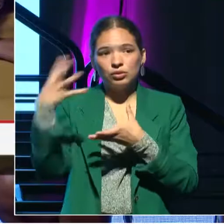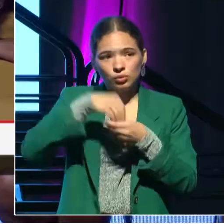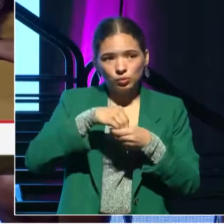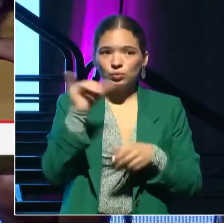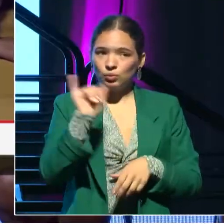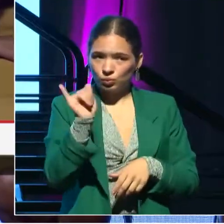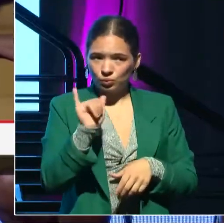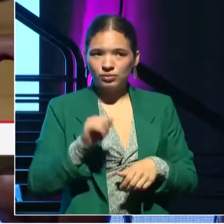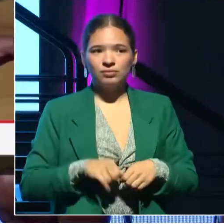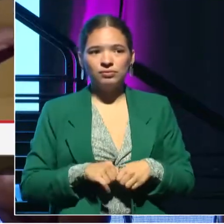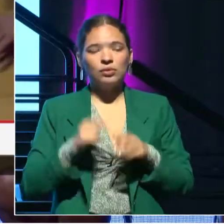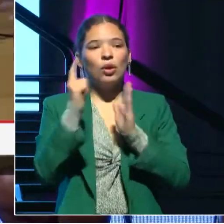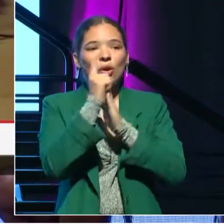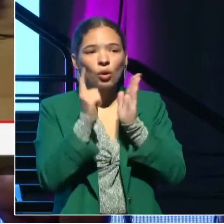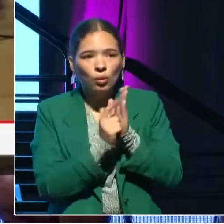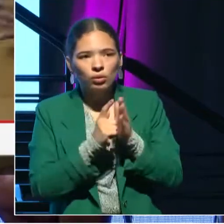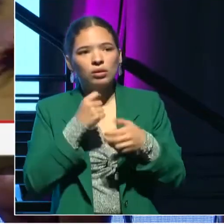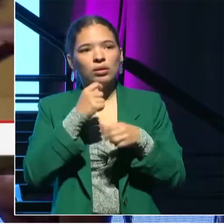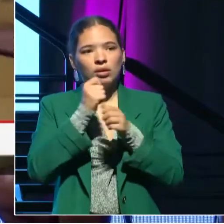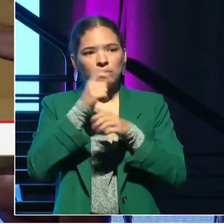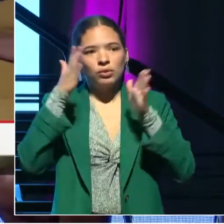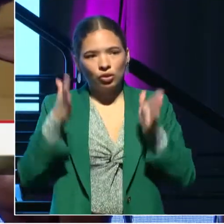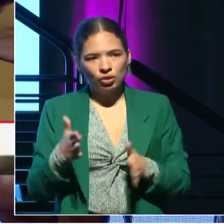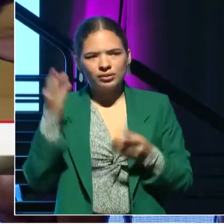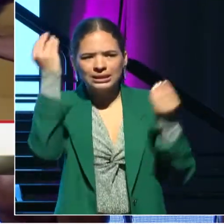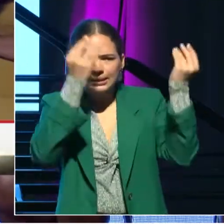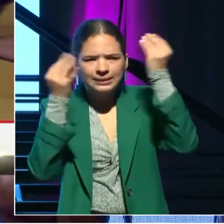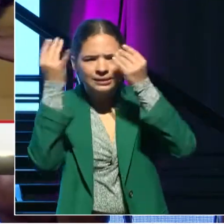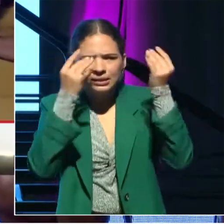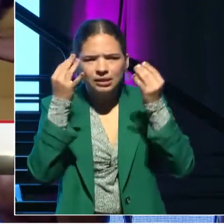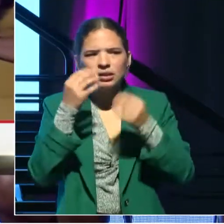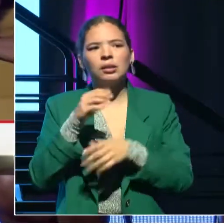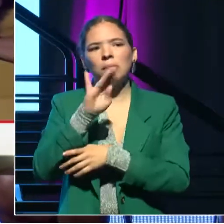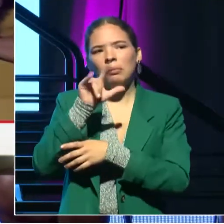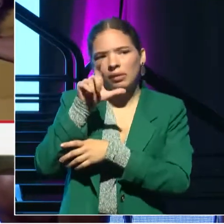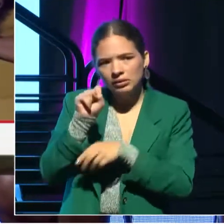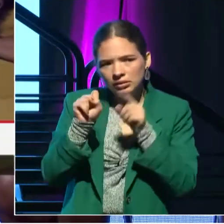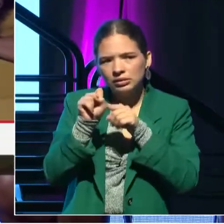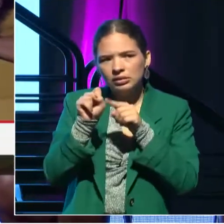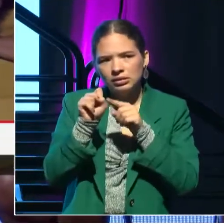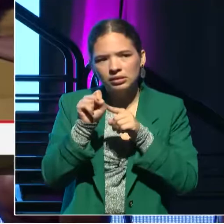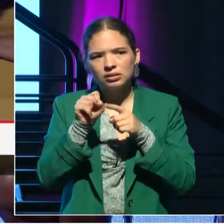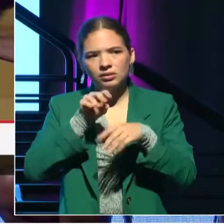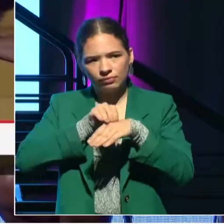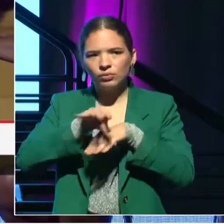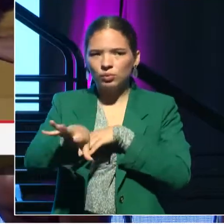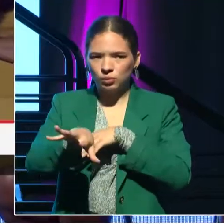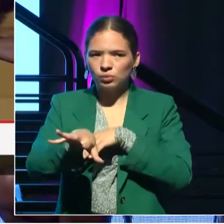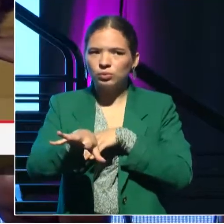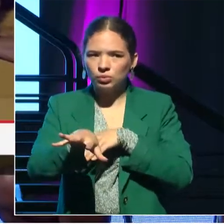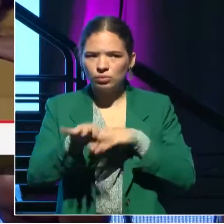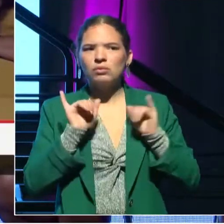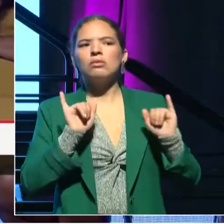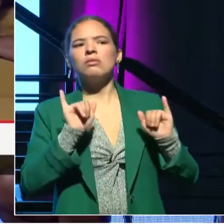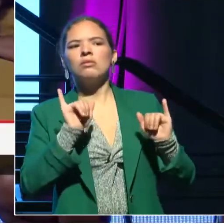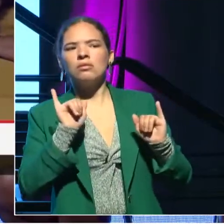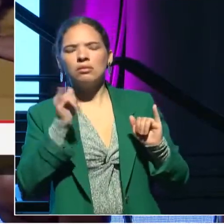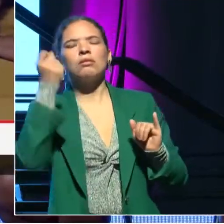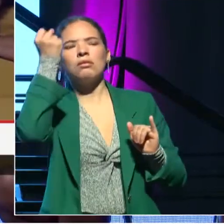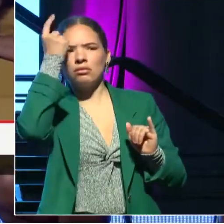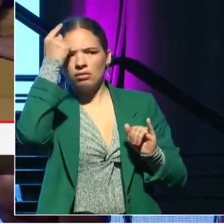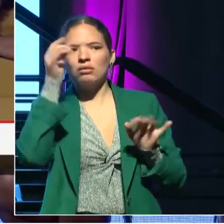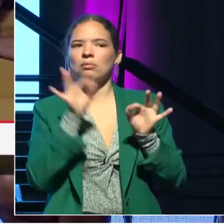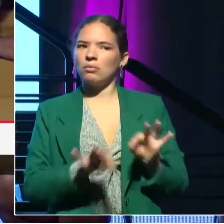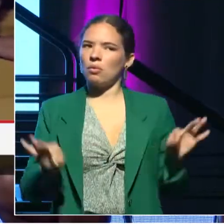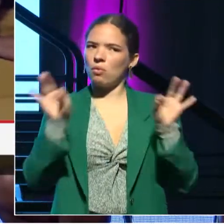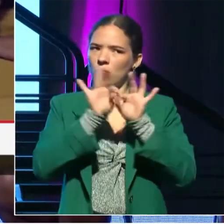considering bills. And that has been very important. We've also been able to create more partnerships